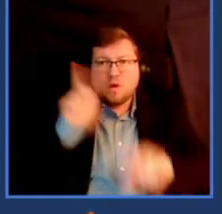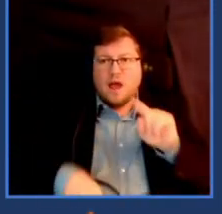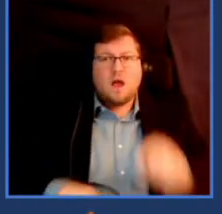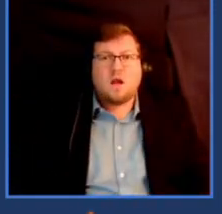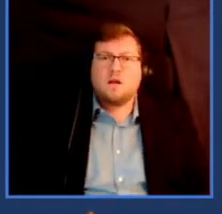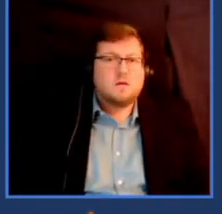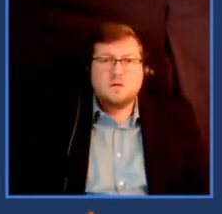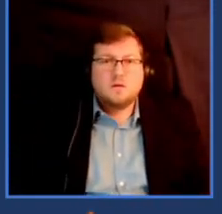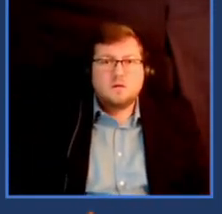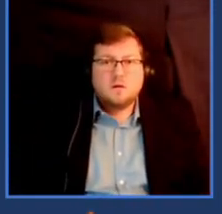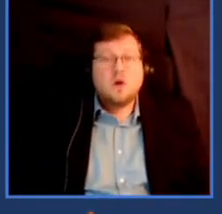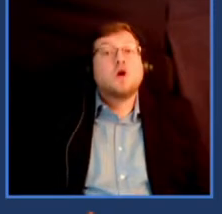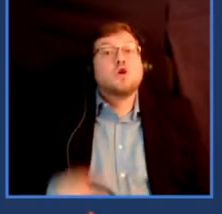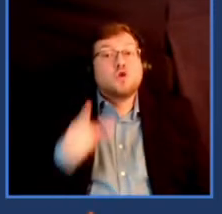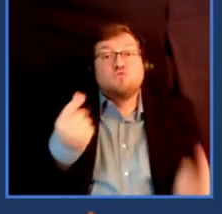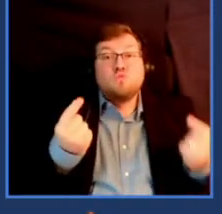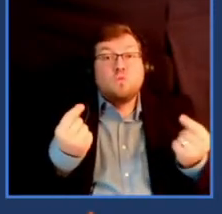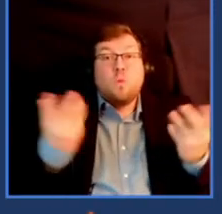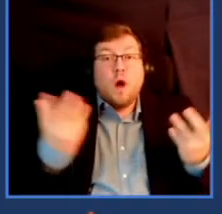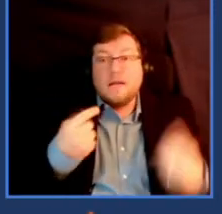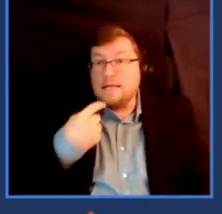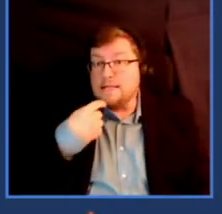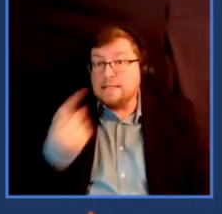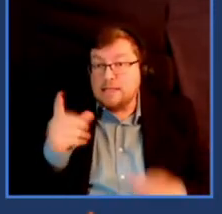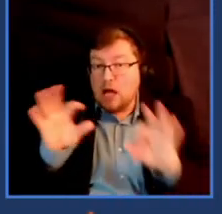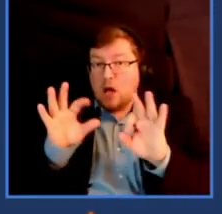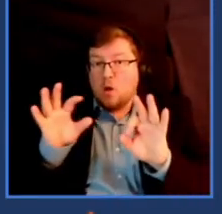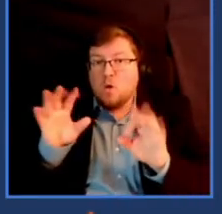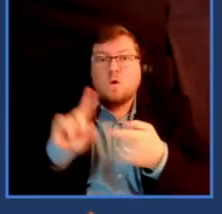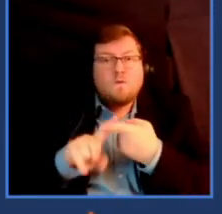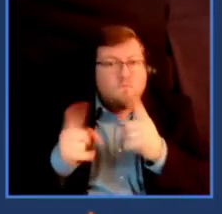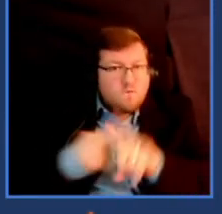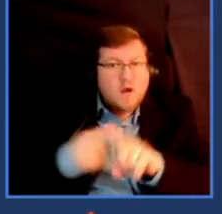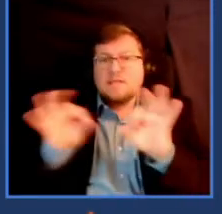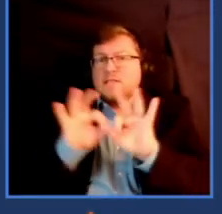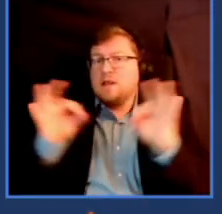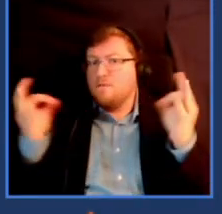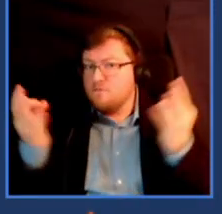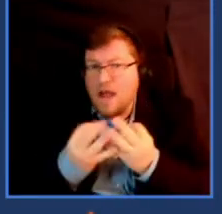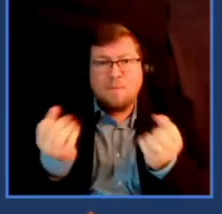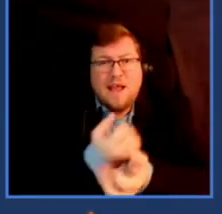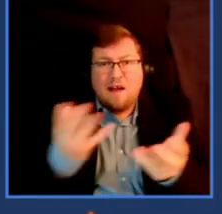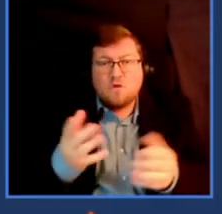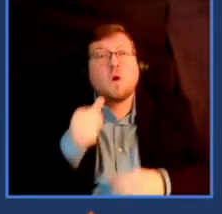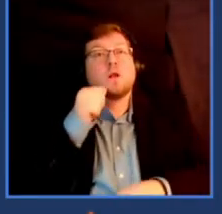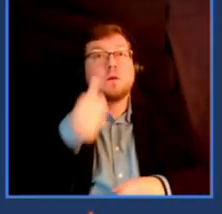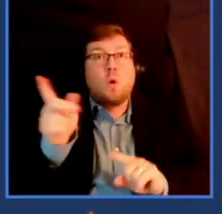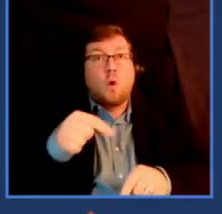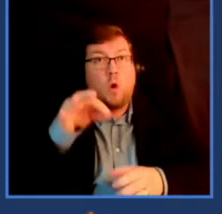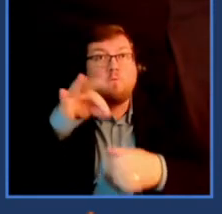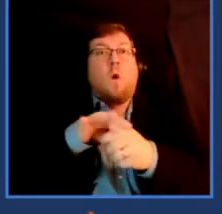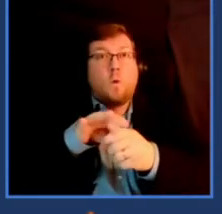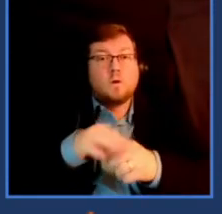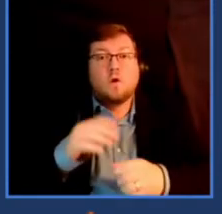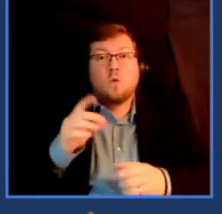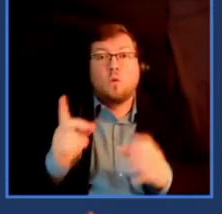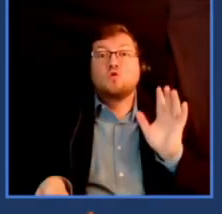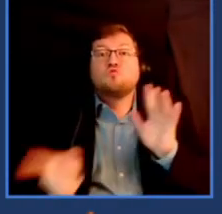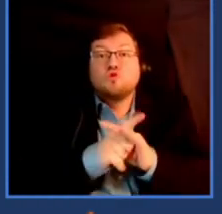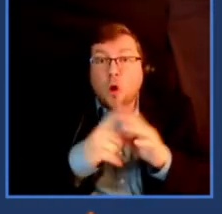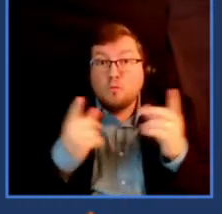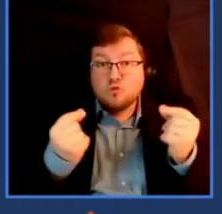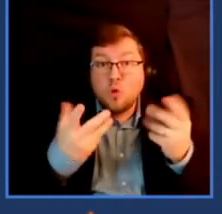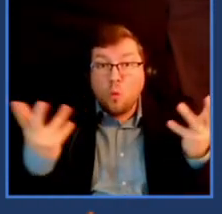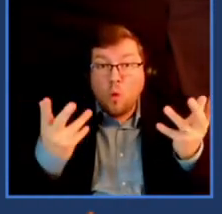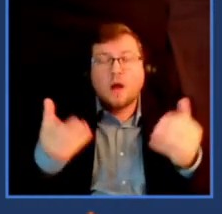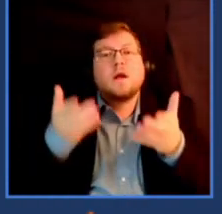You've got to tell your family members and tell your friends to vote tomorrow. And when they show up to vote, here is the work that they are doing. Here